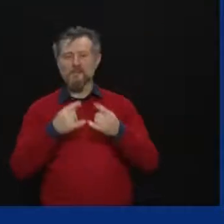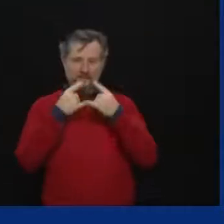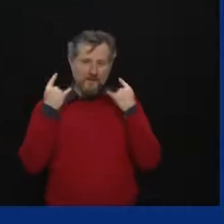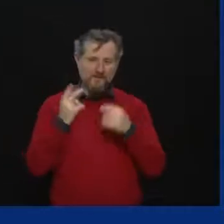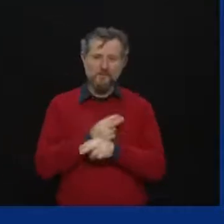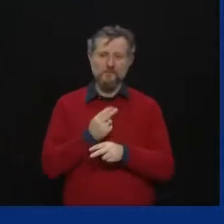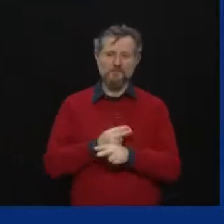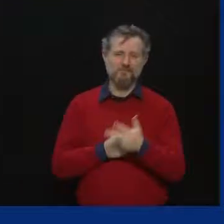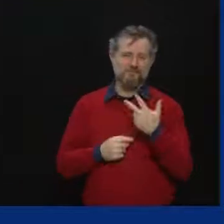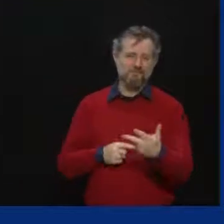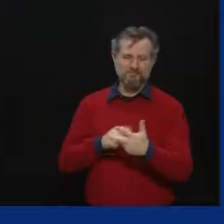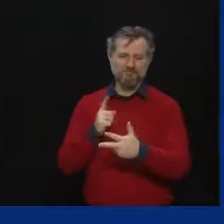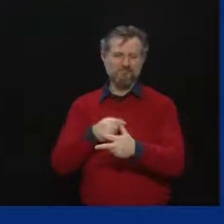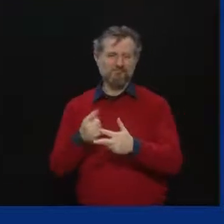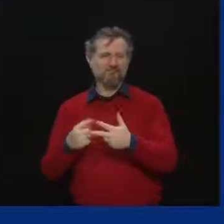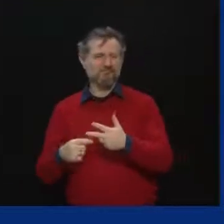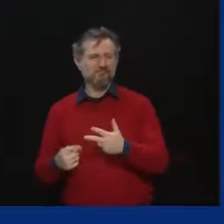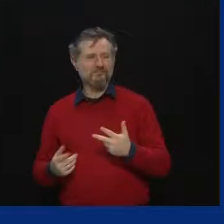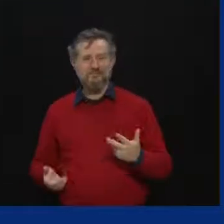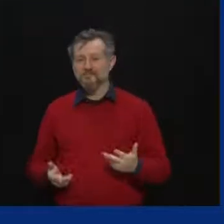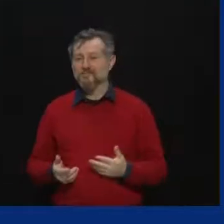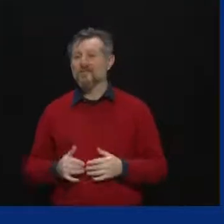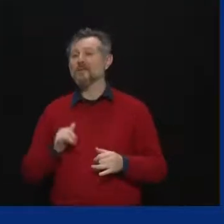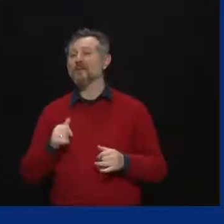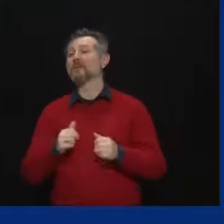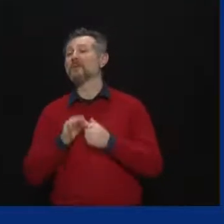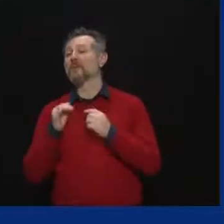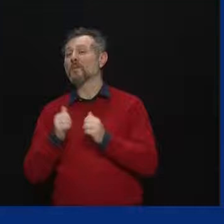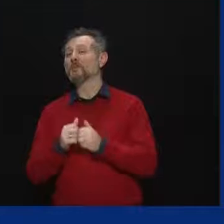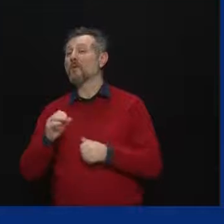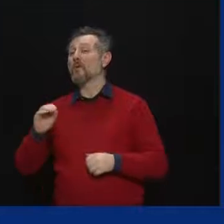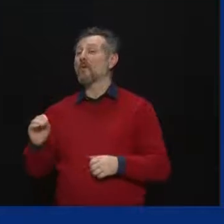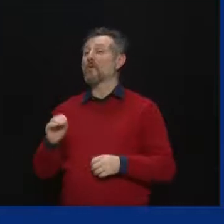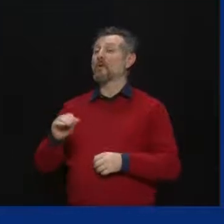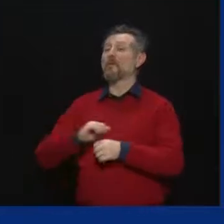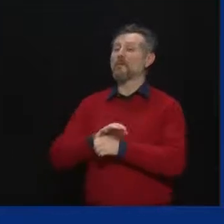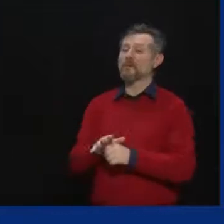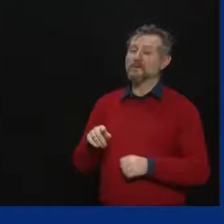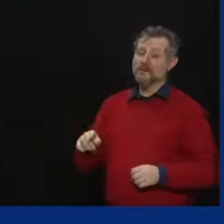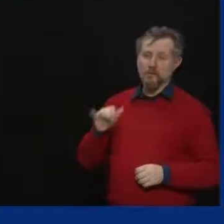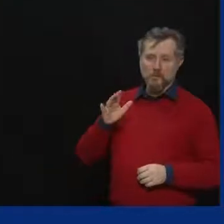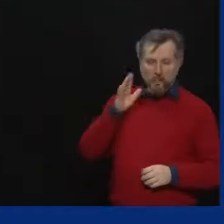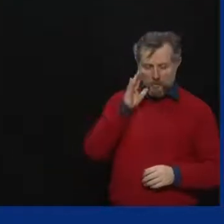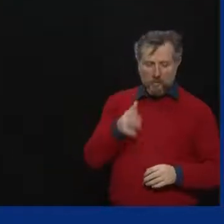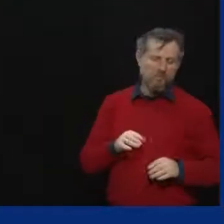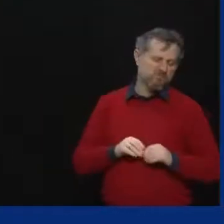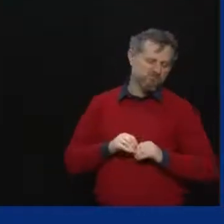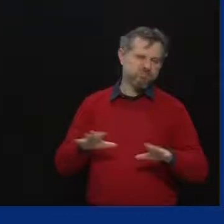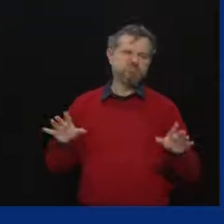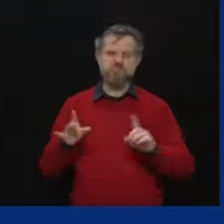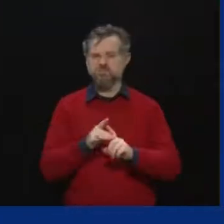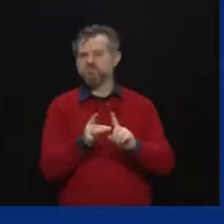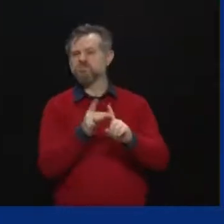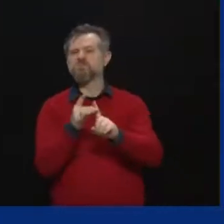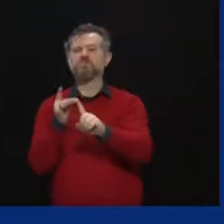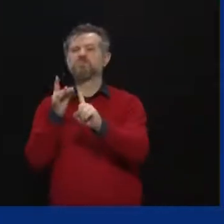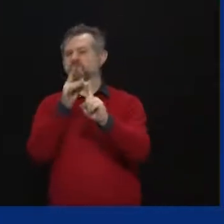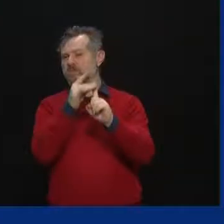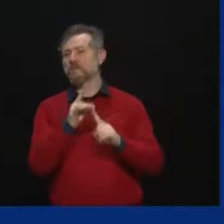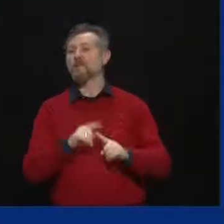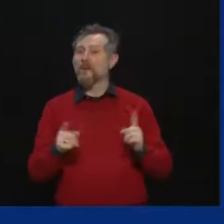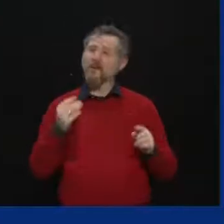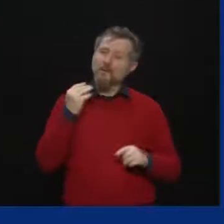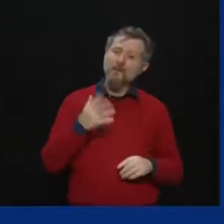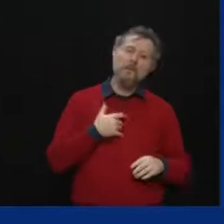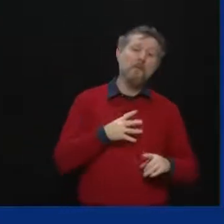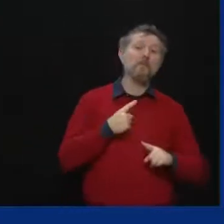of those, particularly with the variant that we're dealing with right now, which will become the dominant variant, is not having such serious consequences